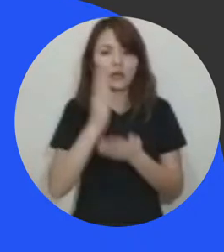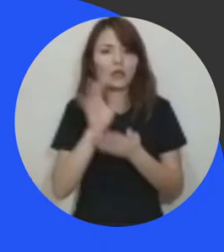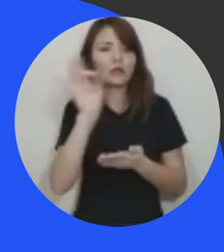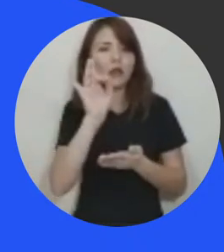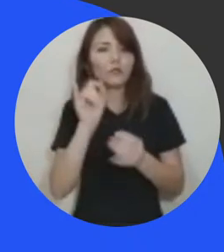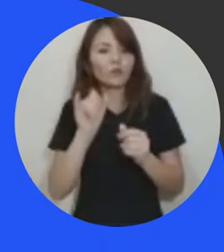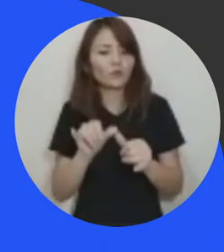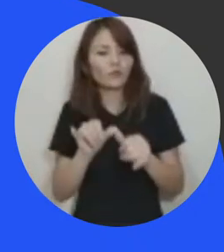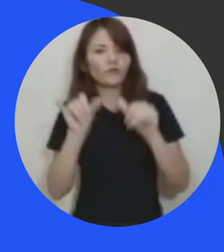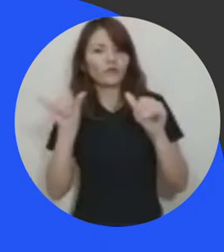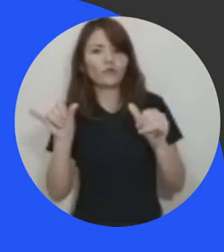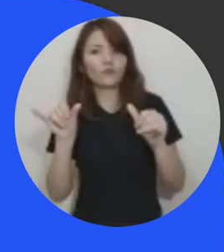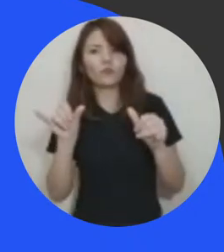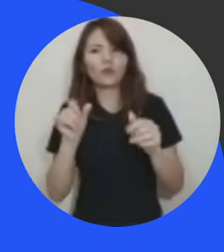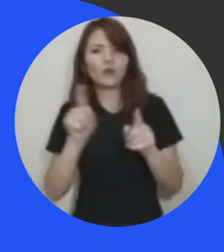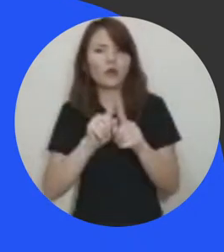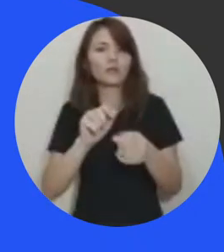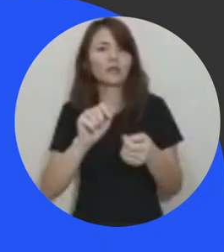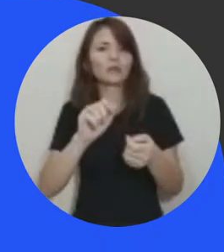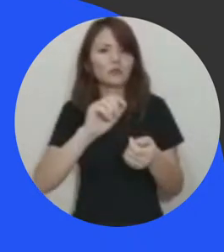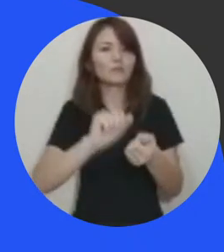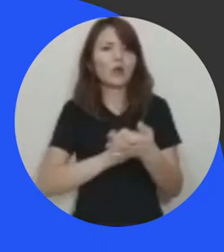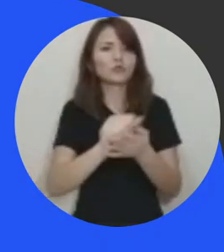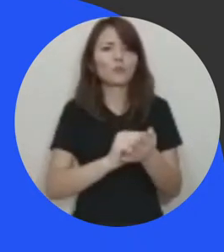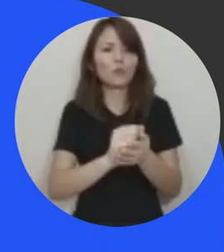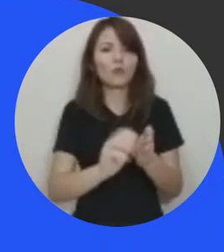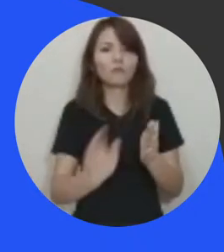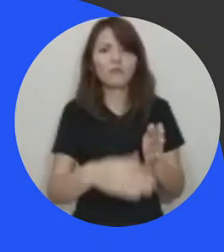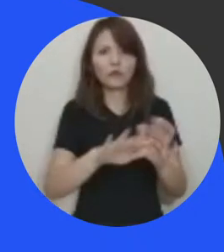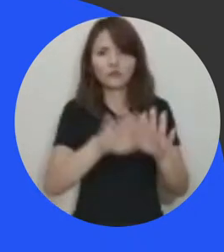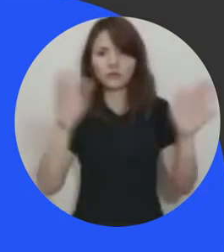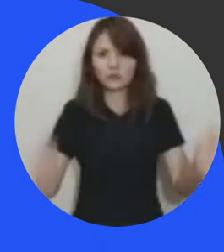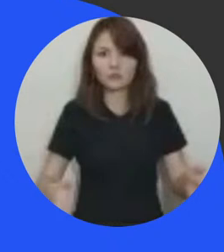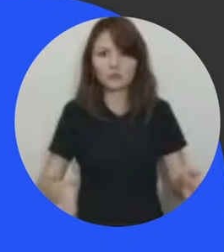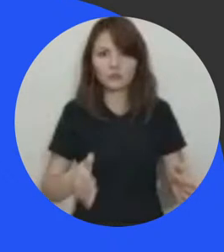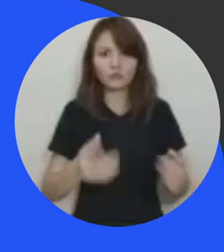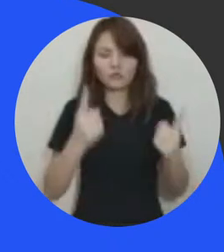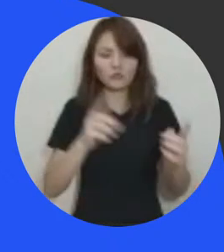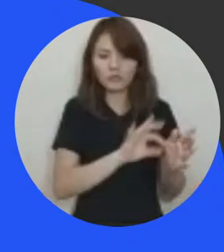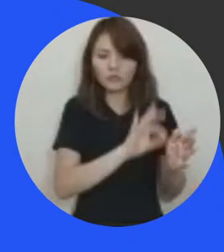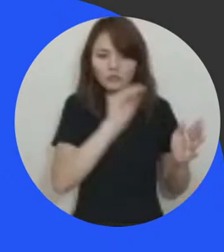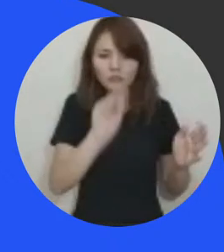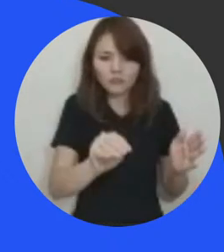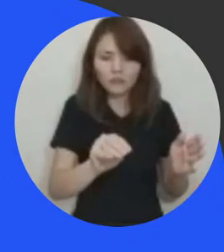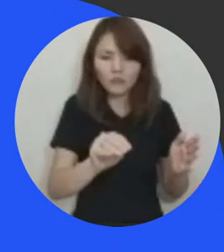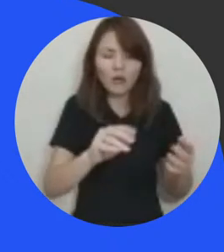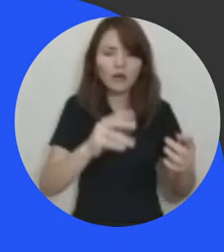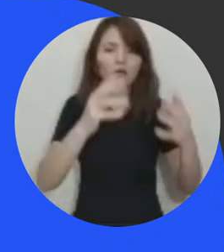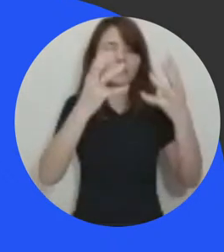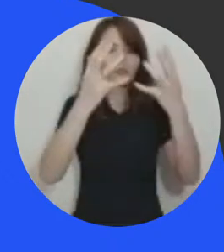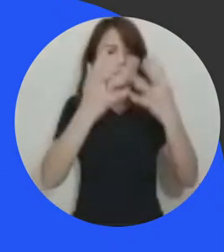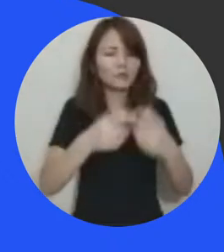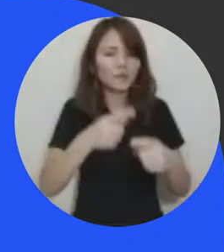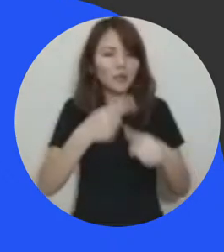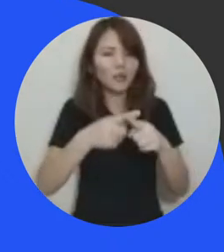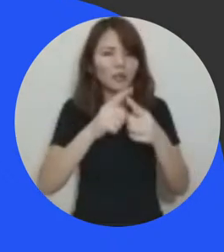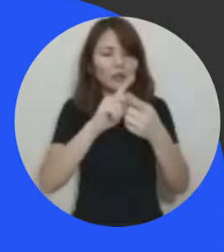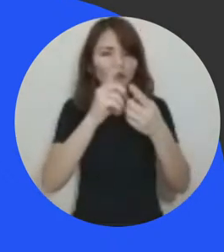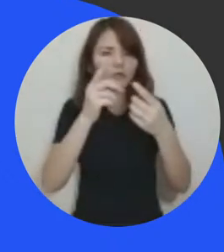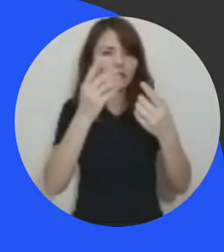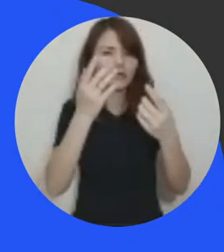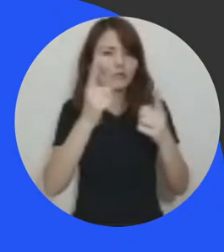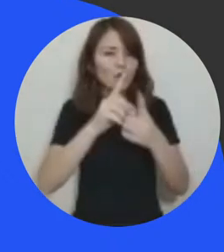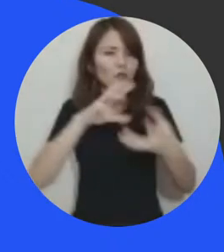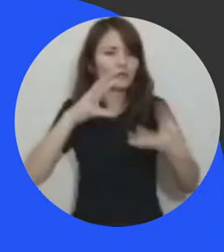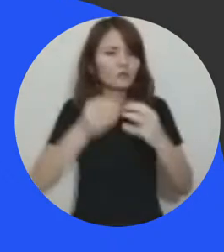of samples in a single go. But the bottom line with this is that this information can be generated